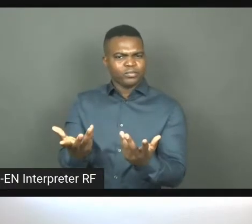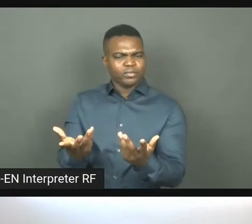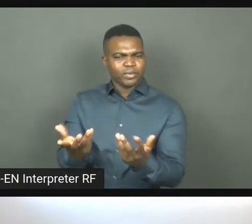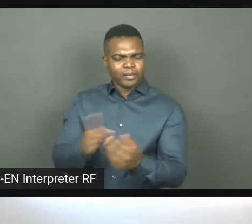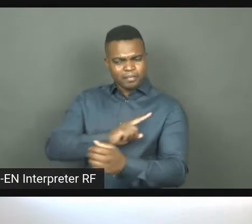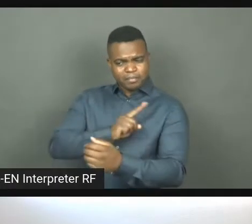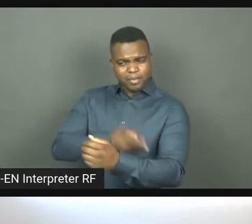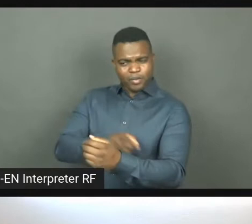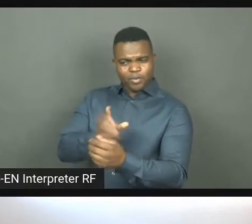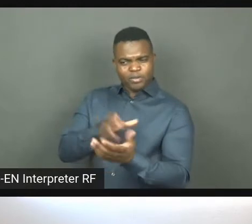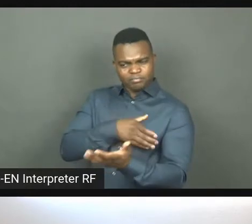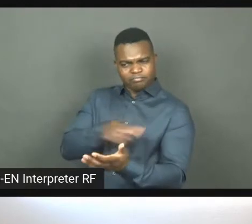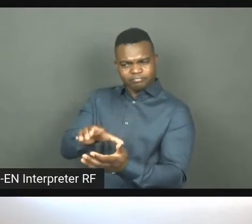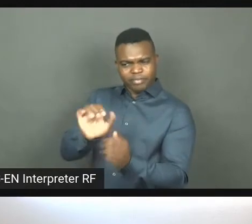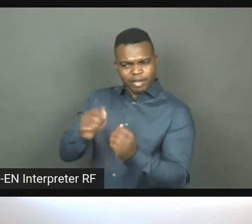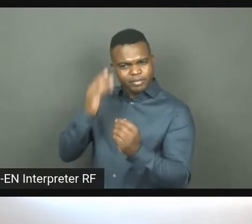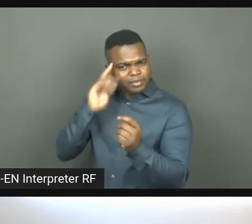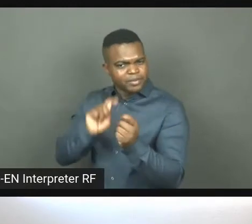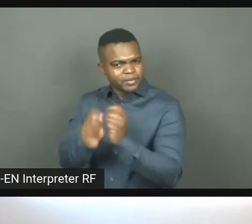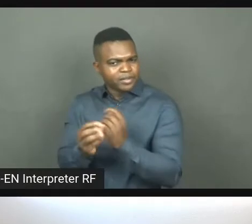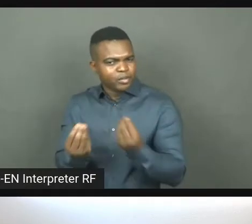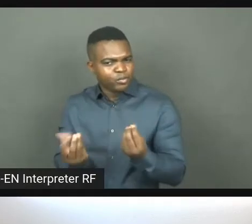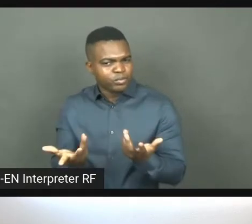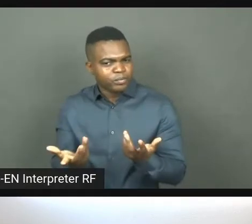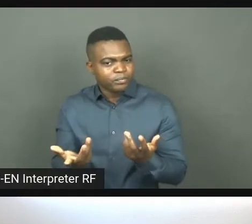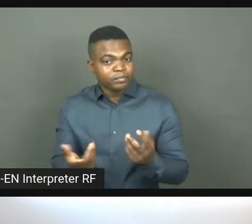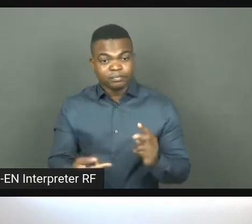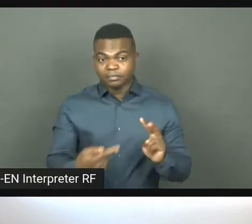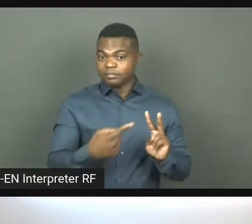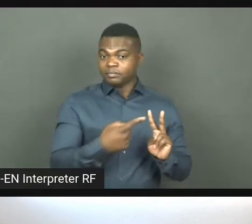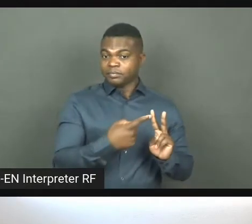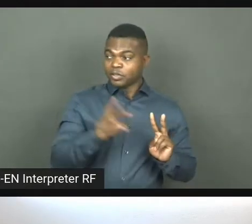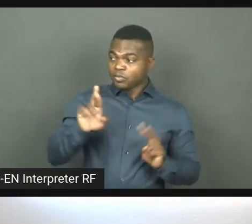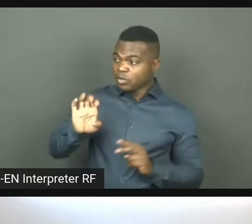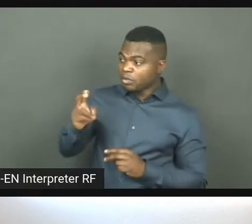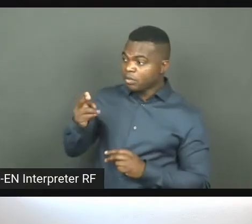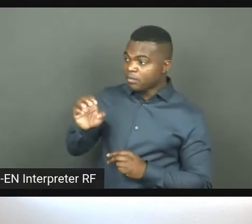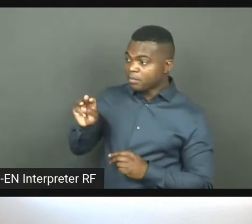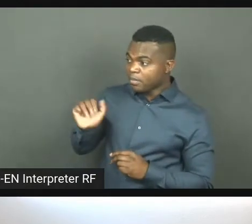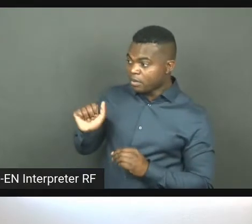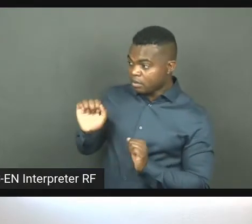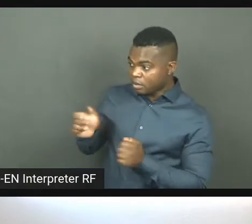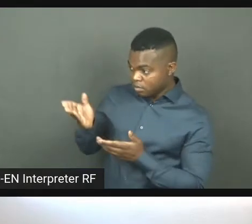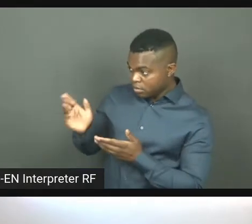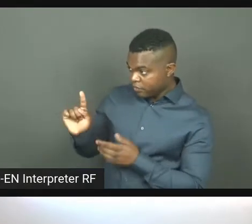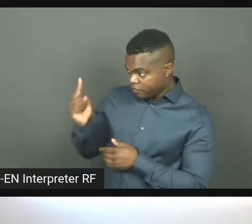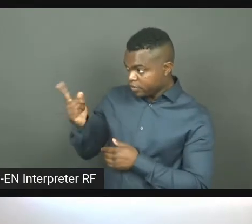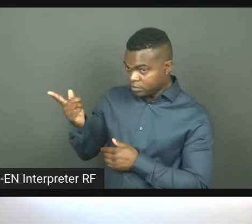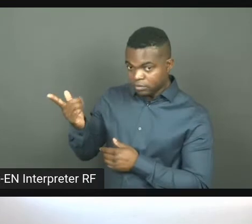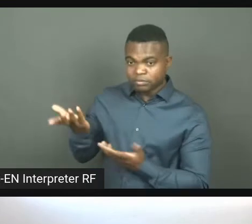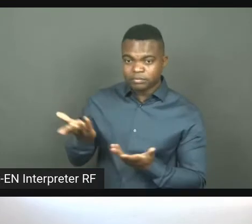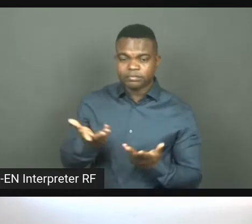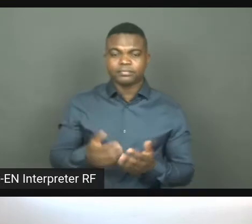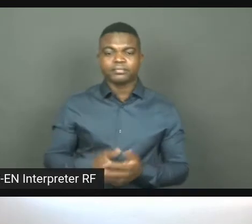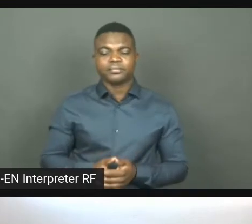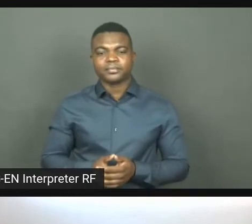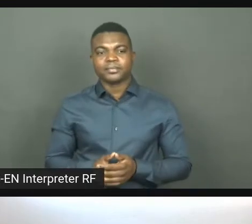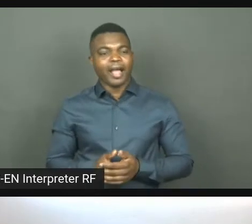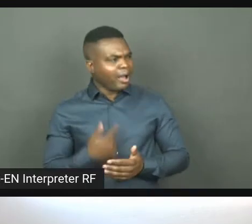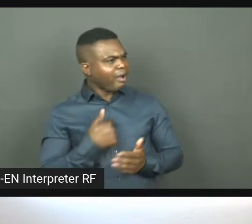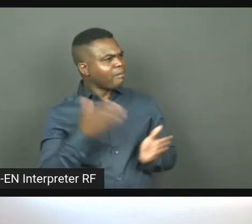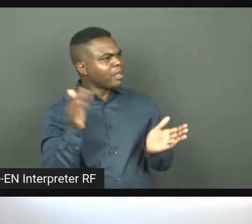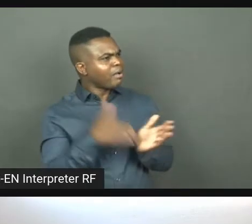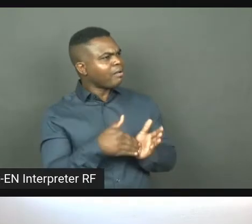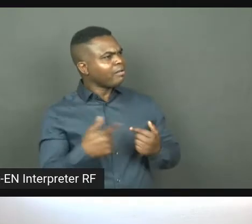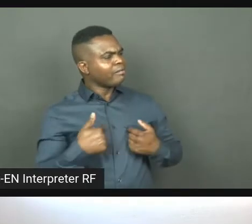I think it needs a mindset change, as you mentioned, as you rightly mentioned. I think the